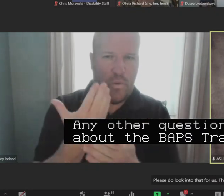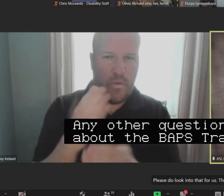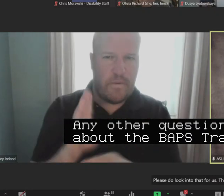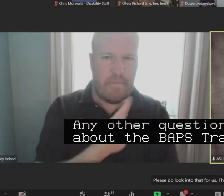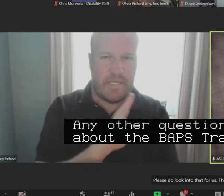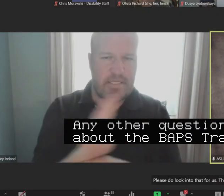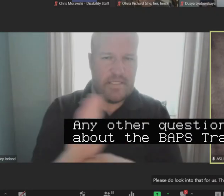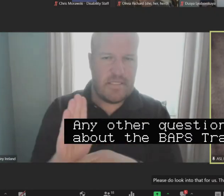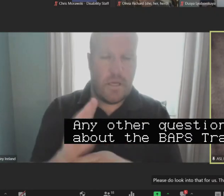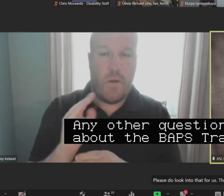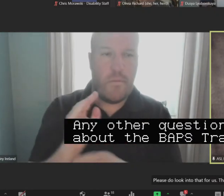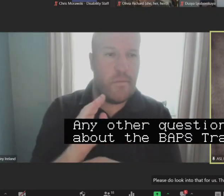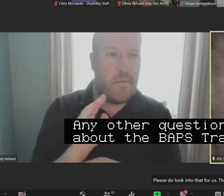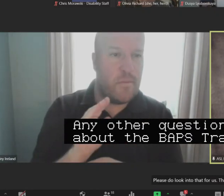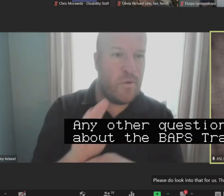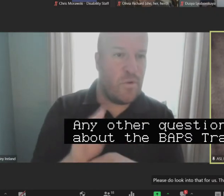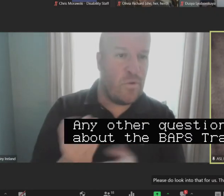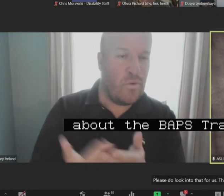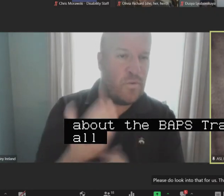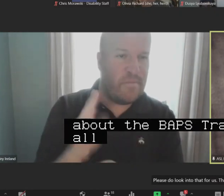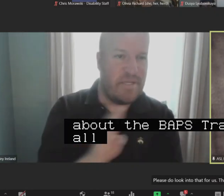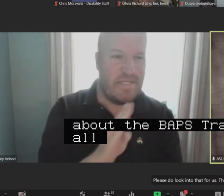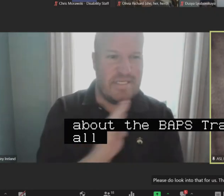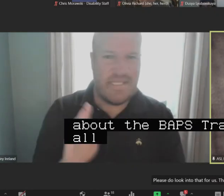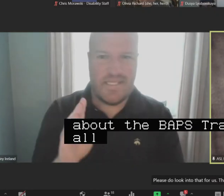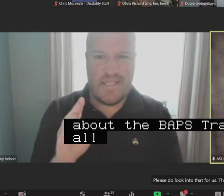All right, moving on to new business.